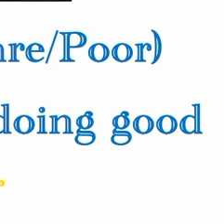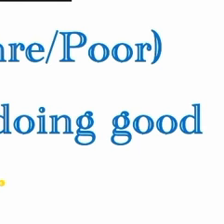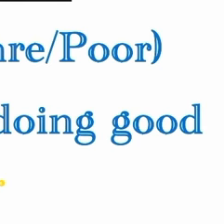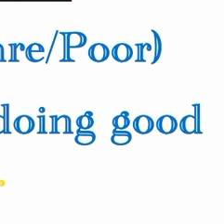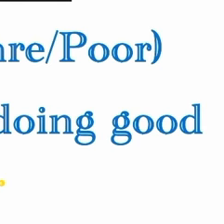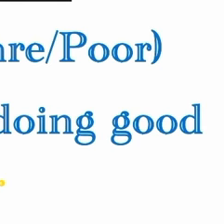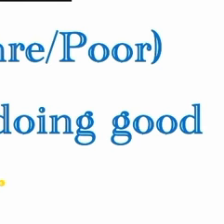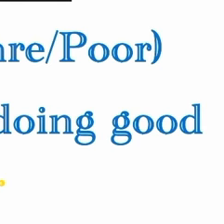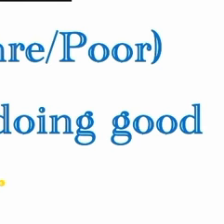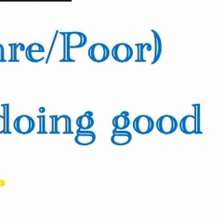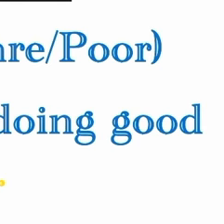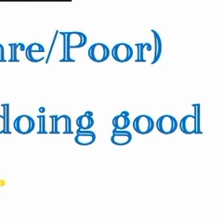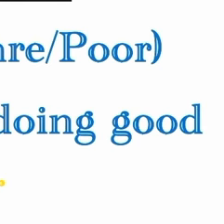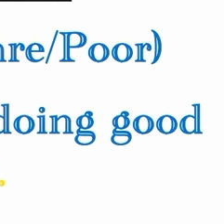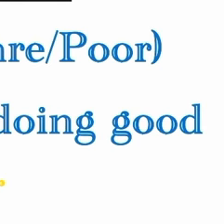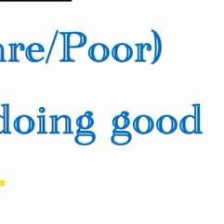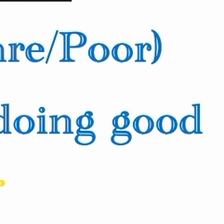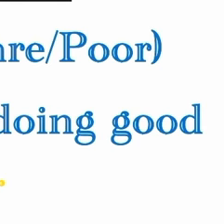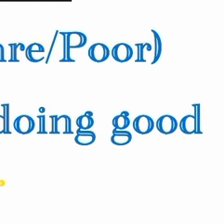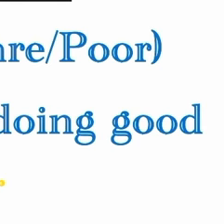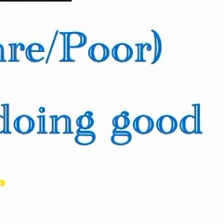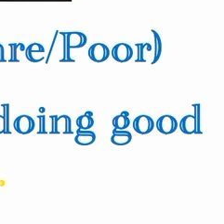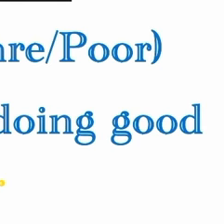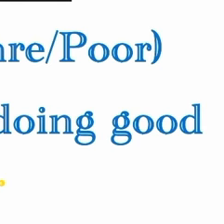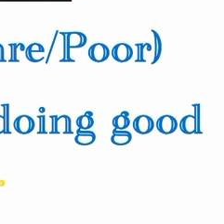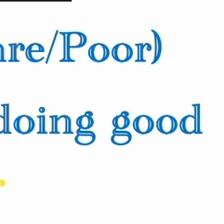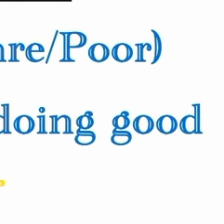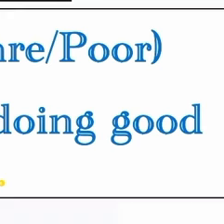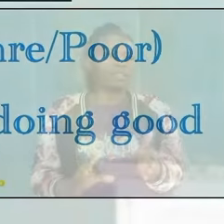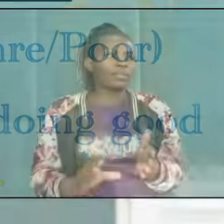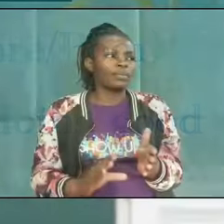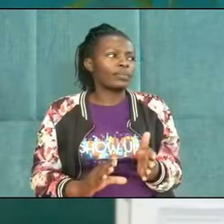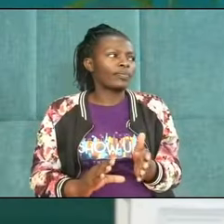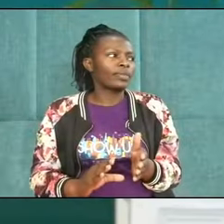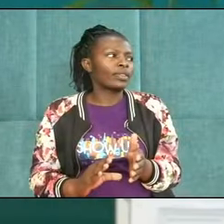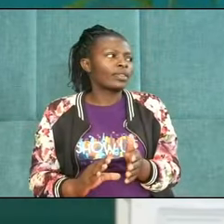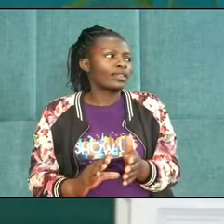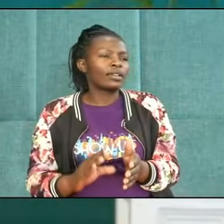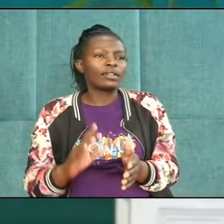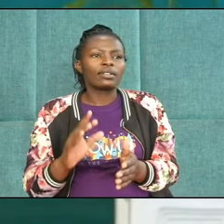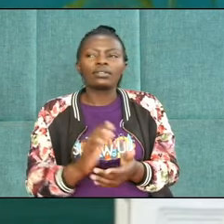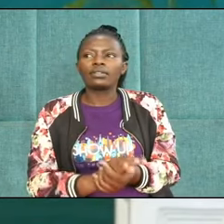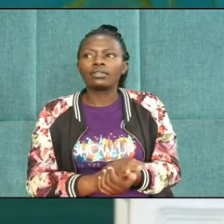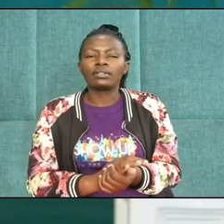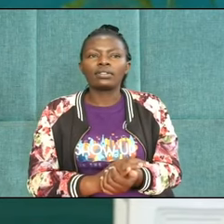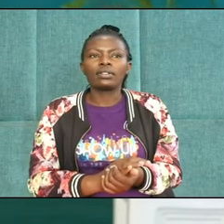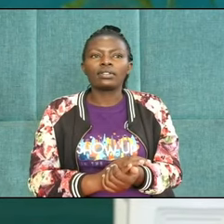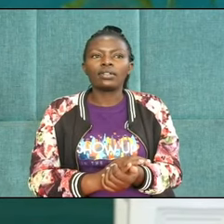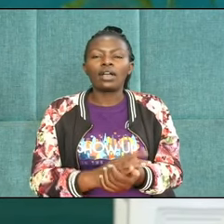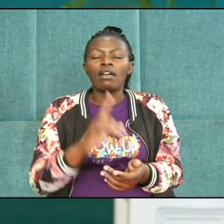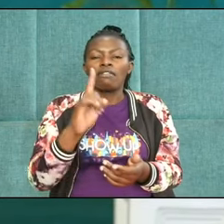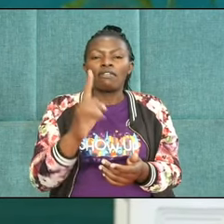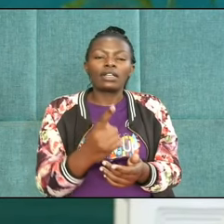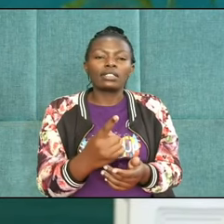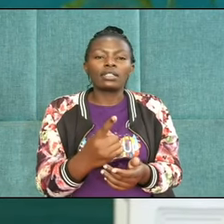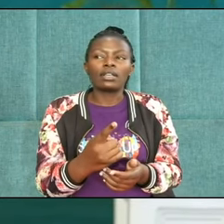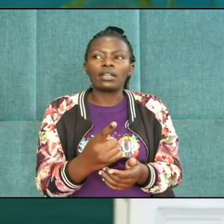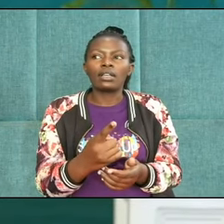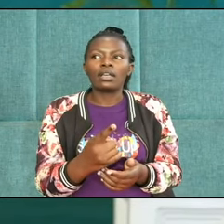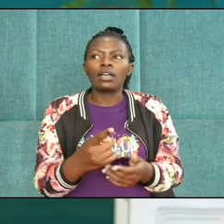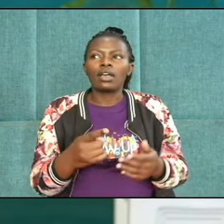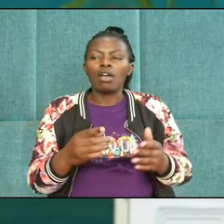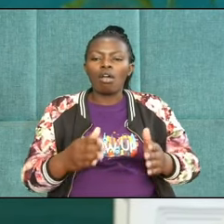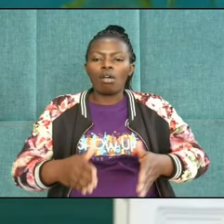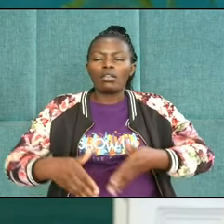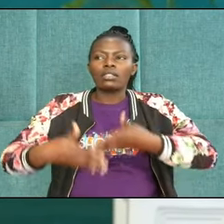have a relationship with Christ. Our first devotion should be towards Christ,